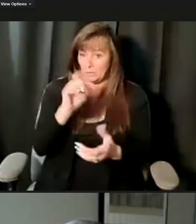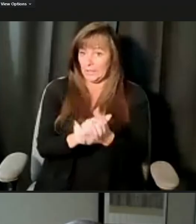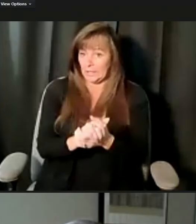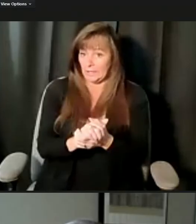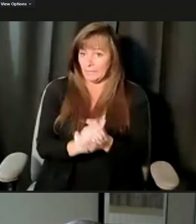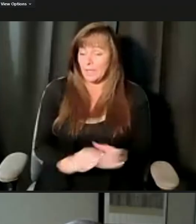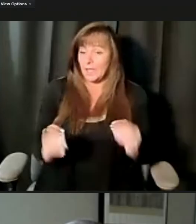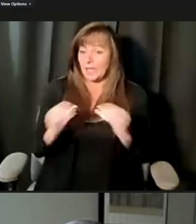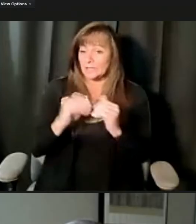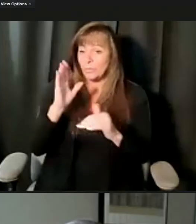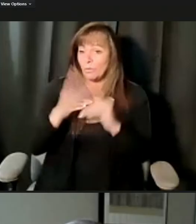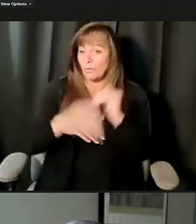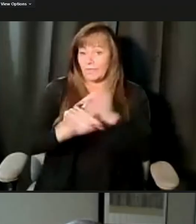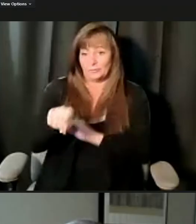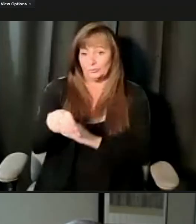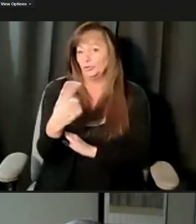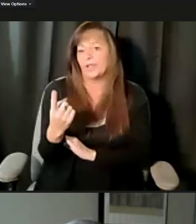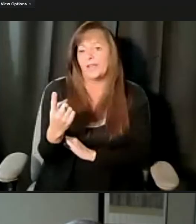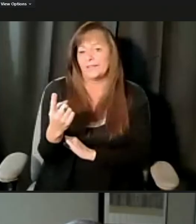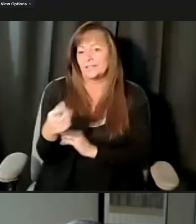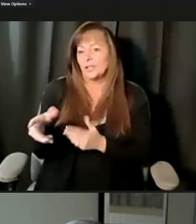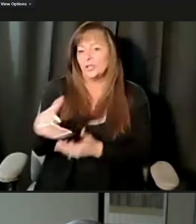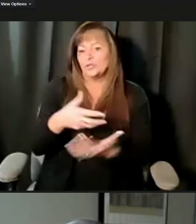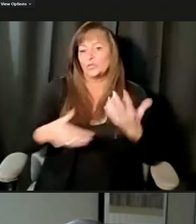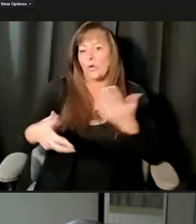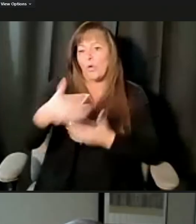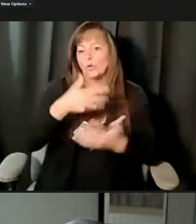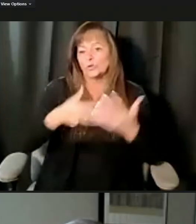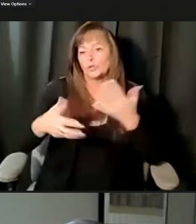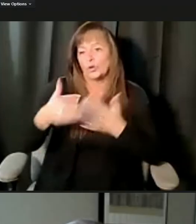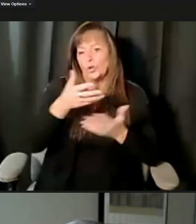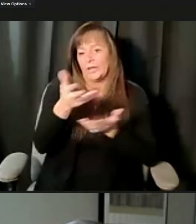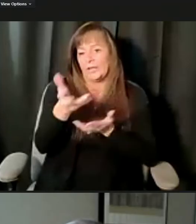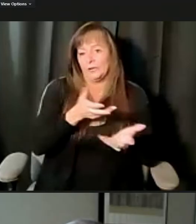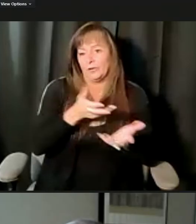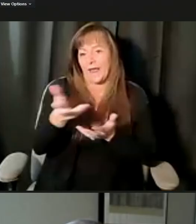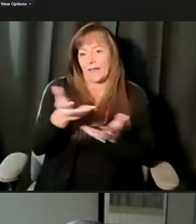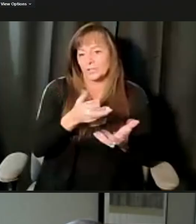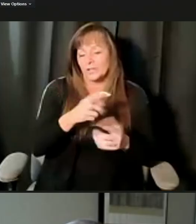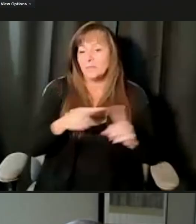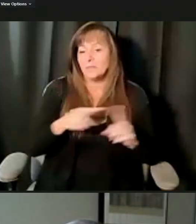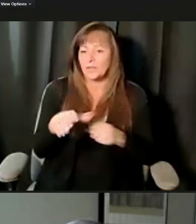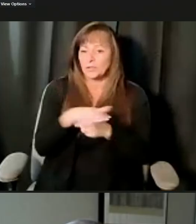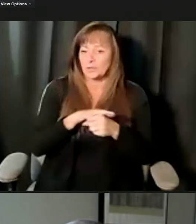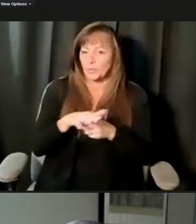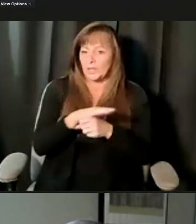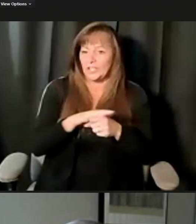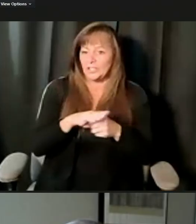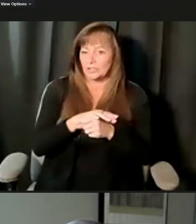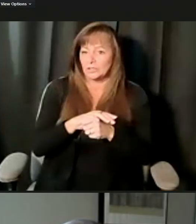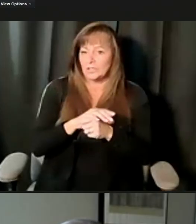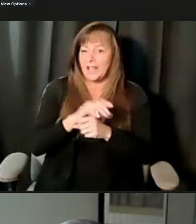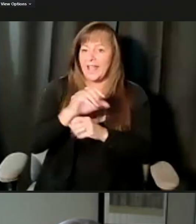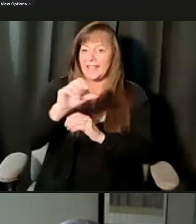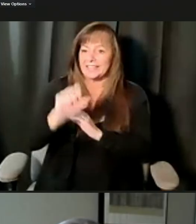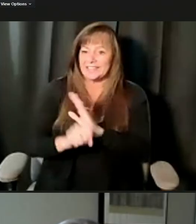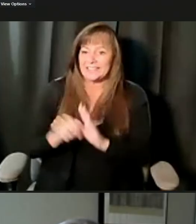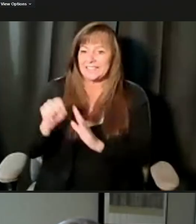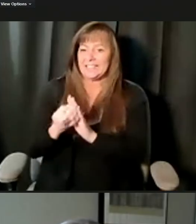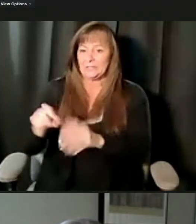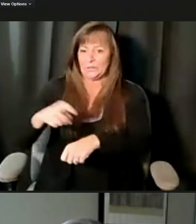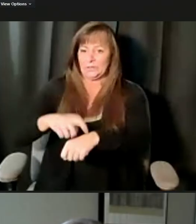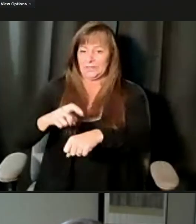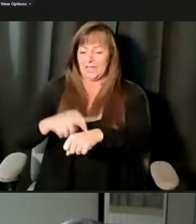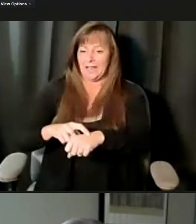more than just social interaction that's at play here, that there's some regionality and maybe some seasonality in what the